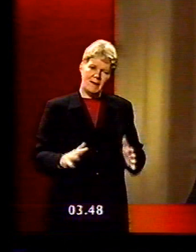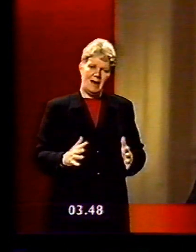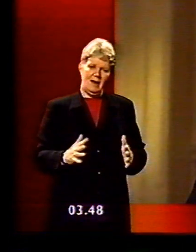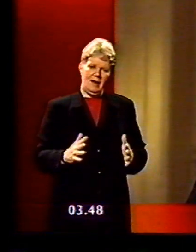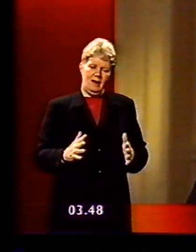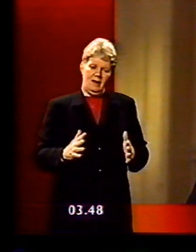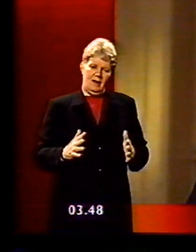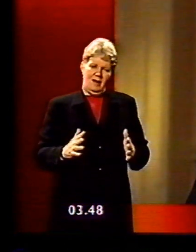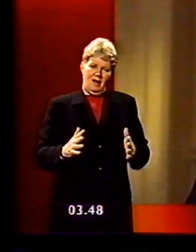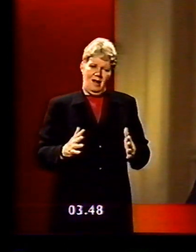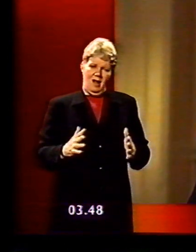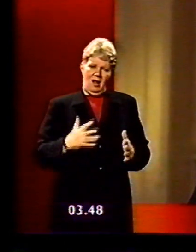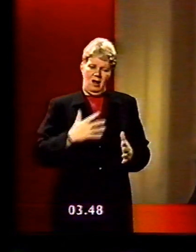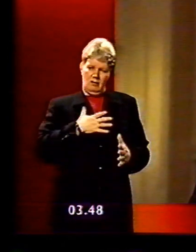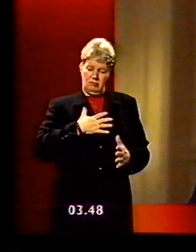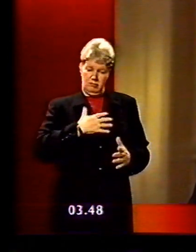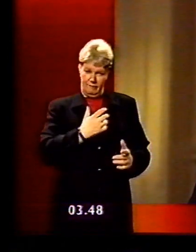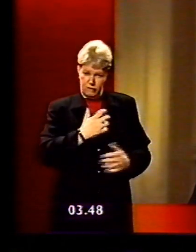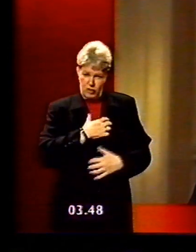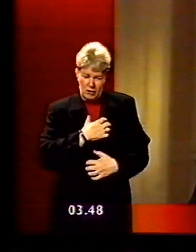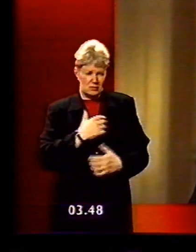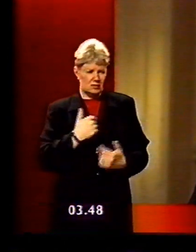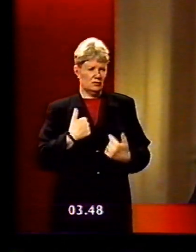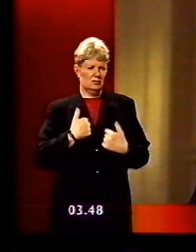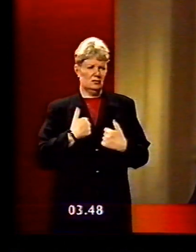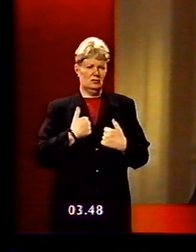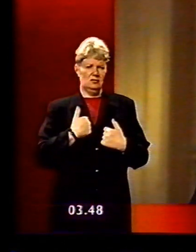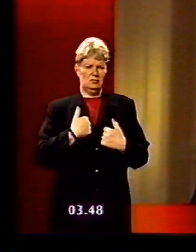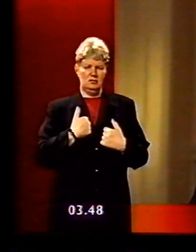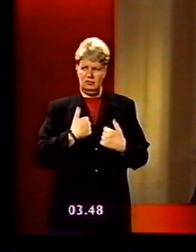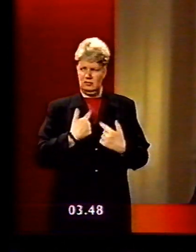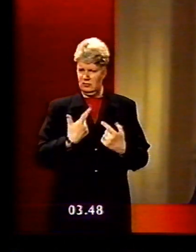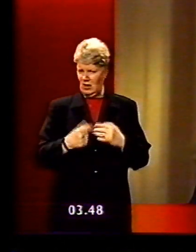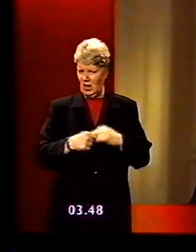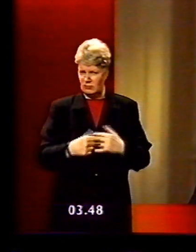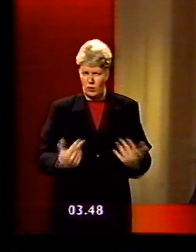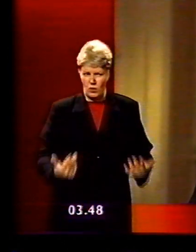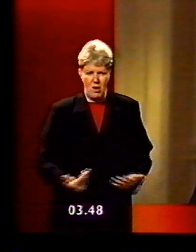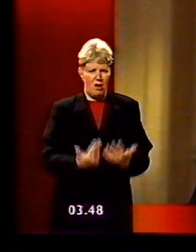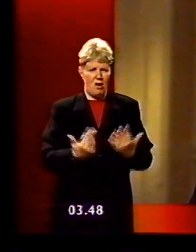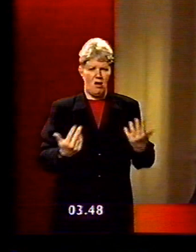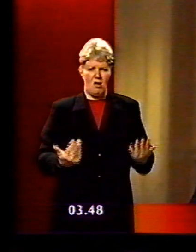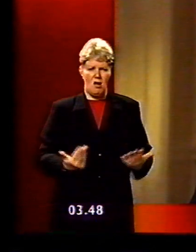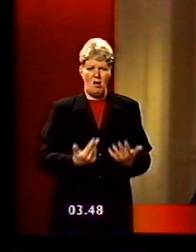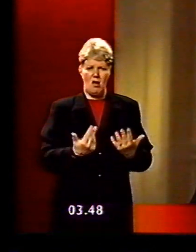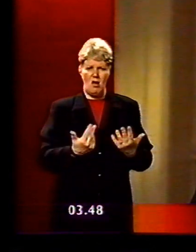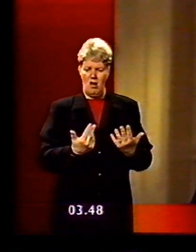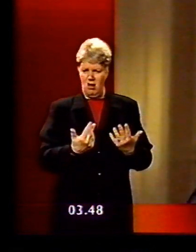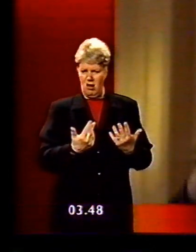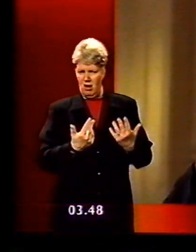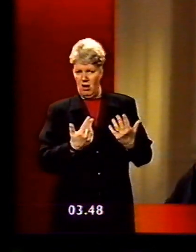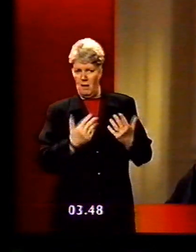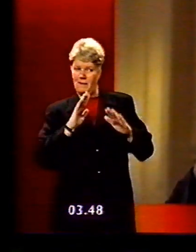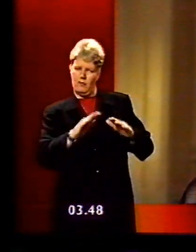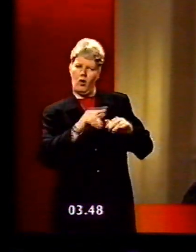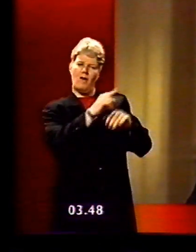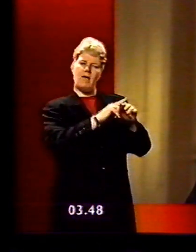I had been very frightened when I hadn't encountered him in the first 10 days before Edmund came